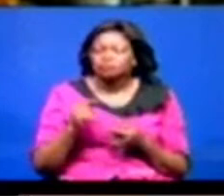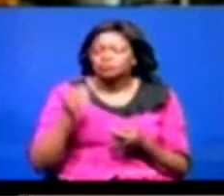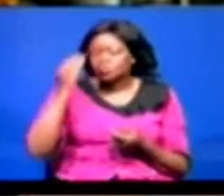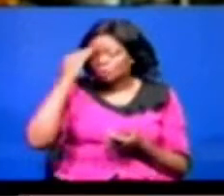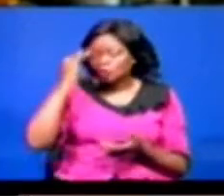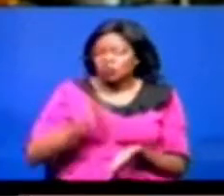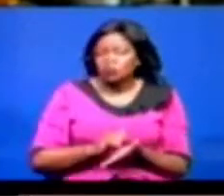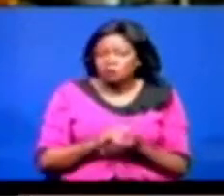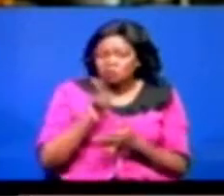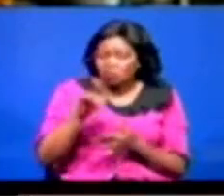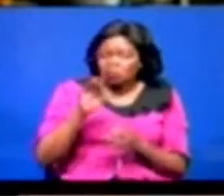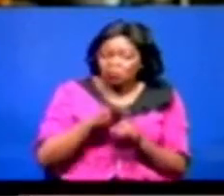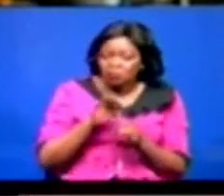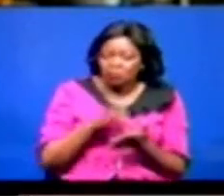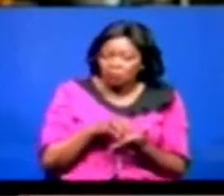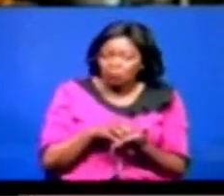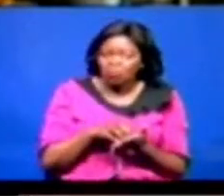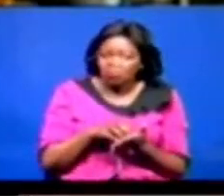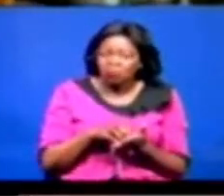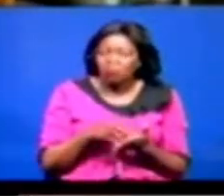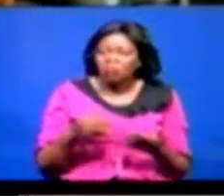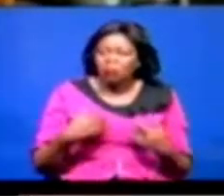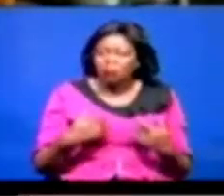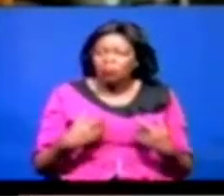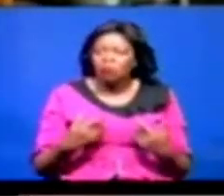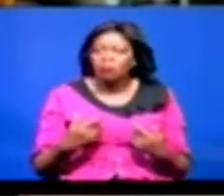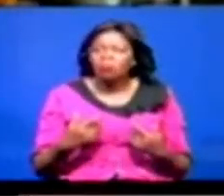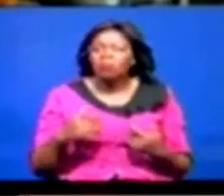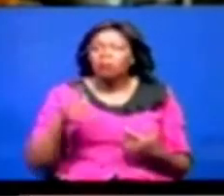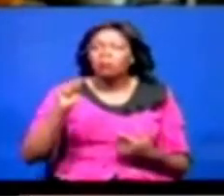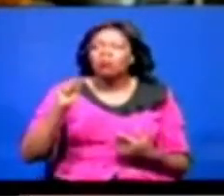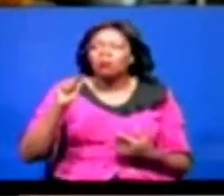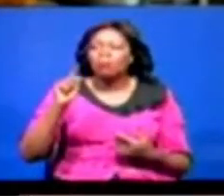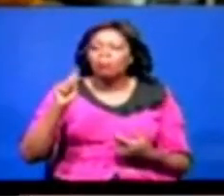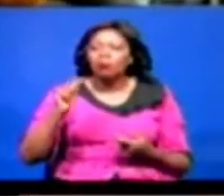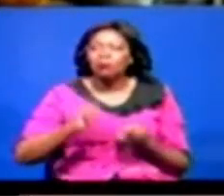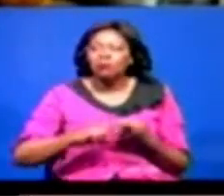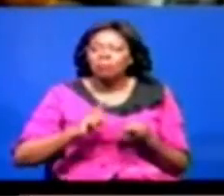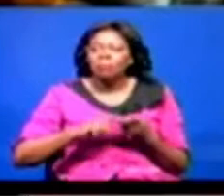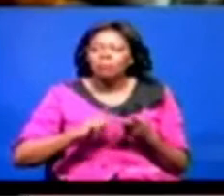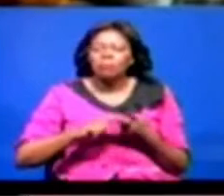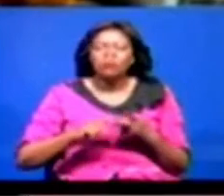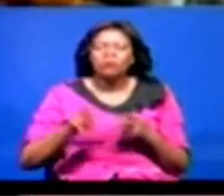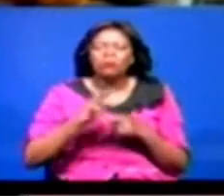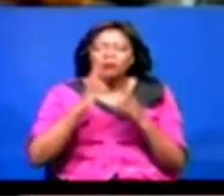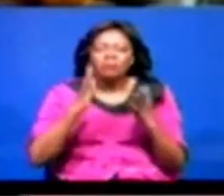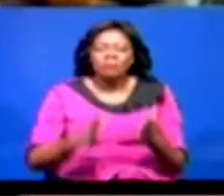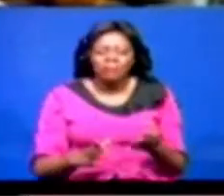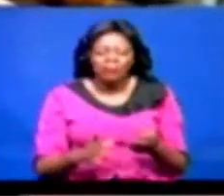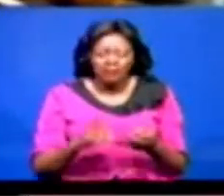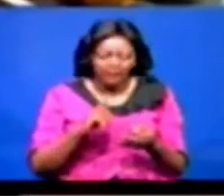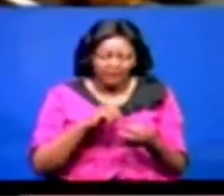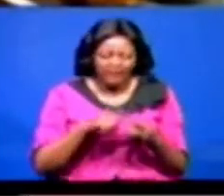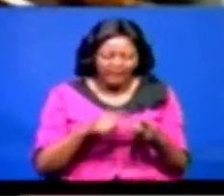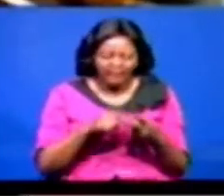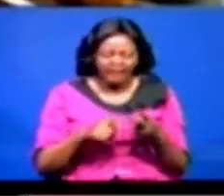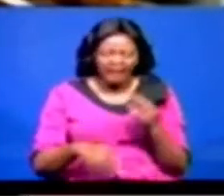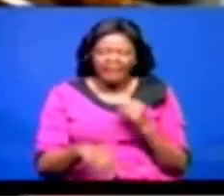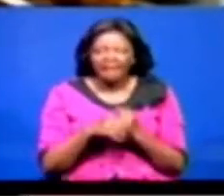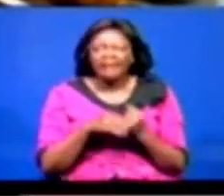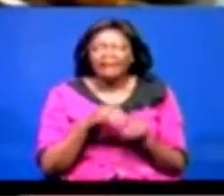that polling station, we have our agents, we have our observers. Again, to add to the fact